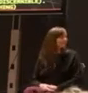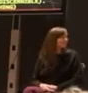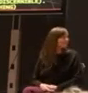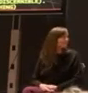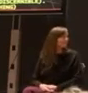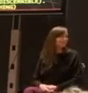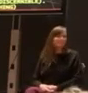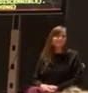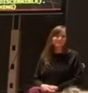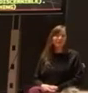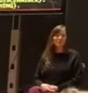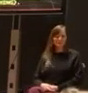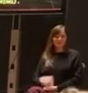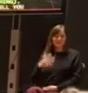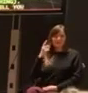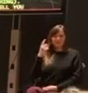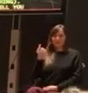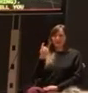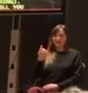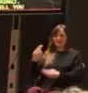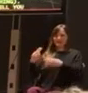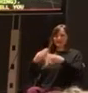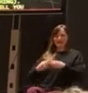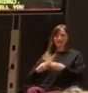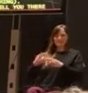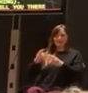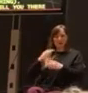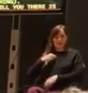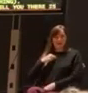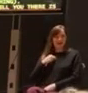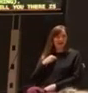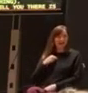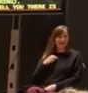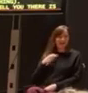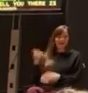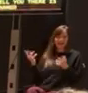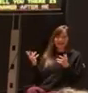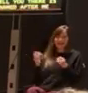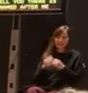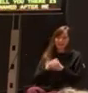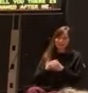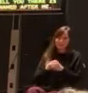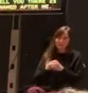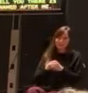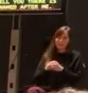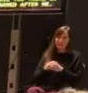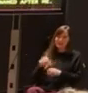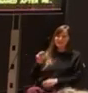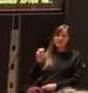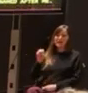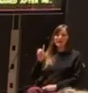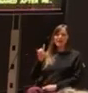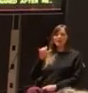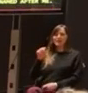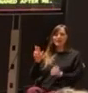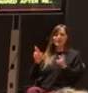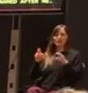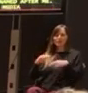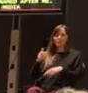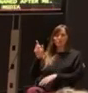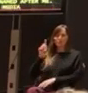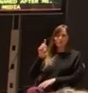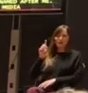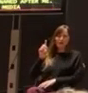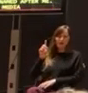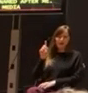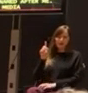Oh, I tell you, there is one something named after me. There is a media room at the Ida